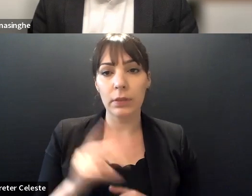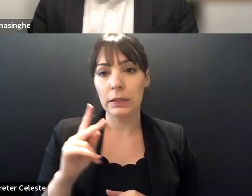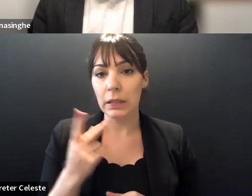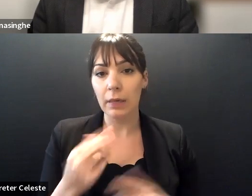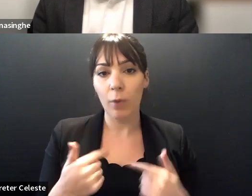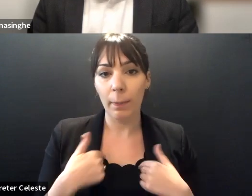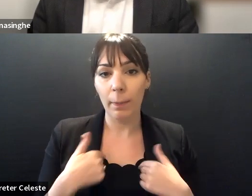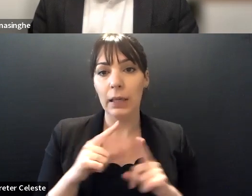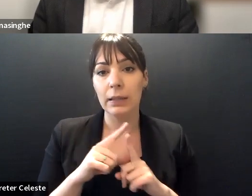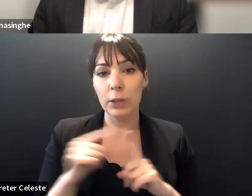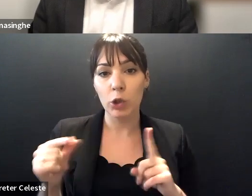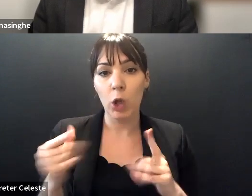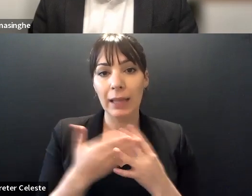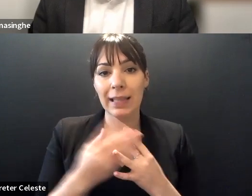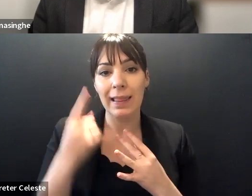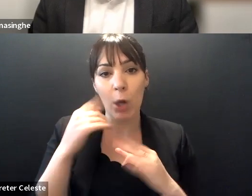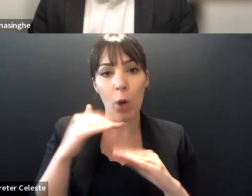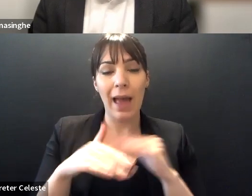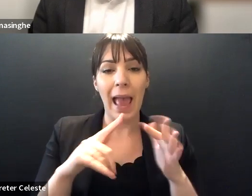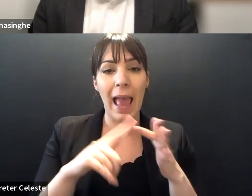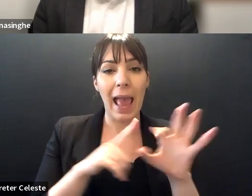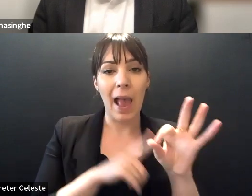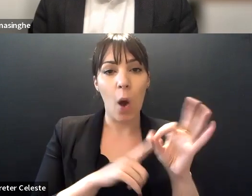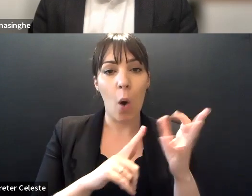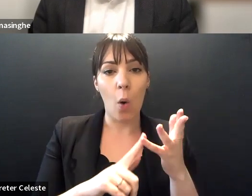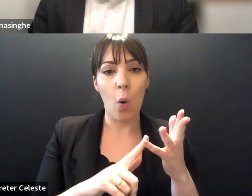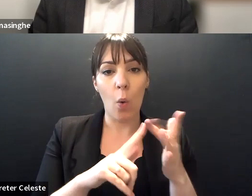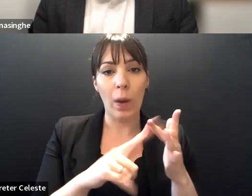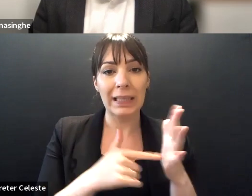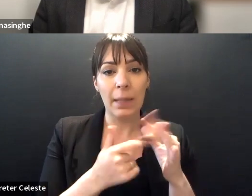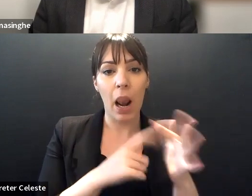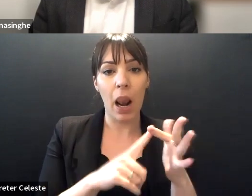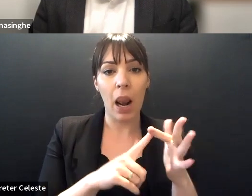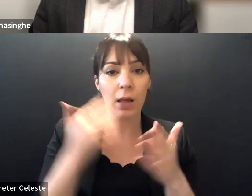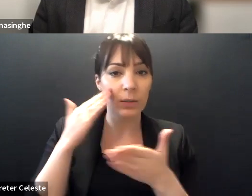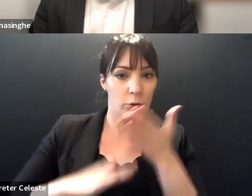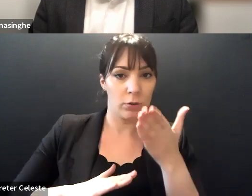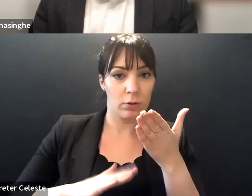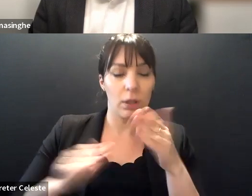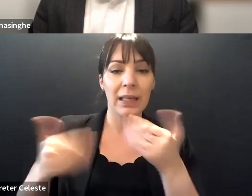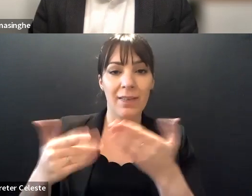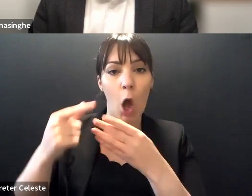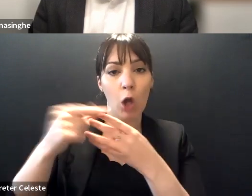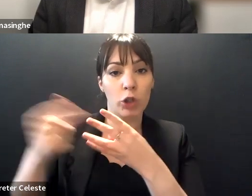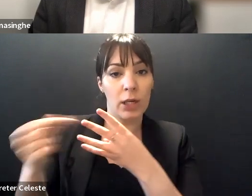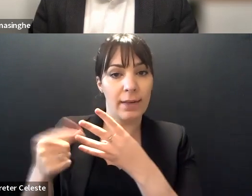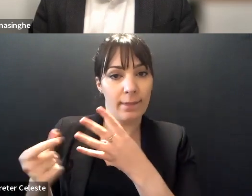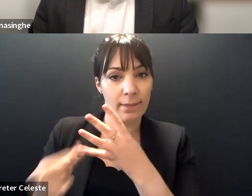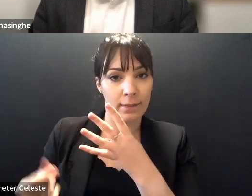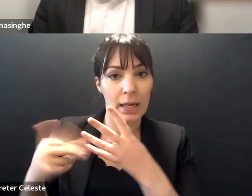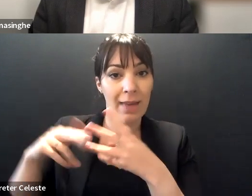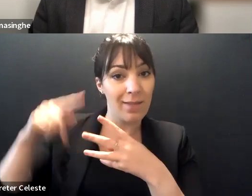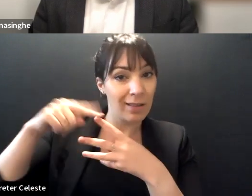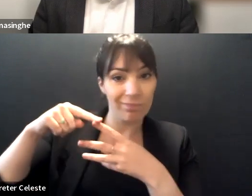access, it's about equitable experiences. It's about providing those alternatives. If for whatever reason,